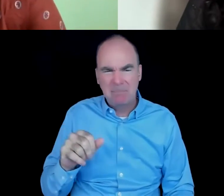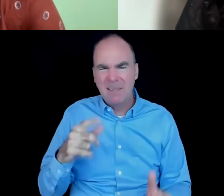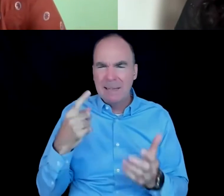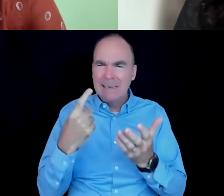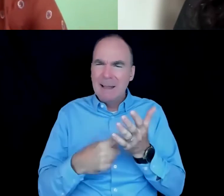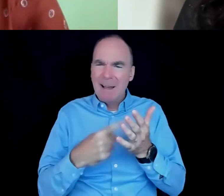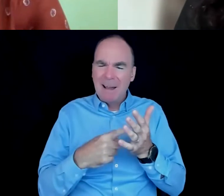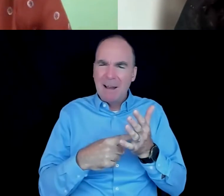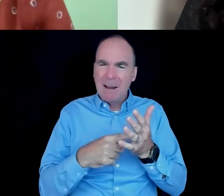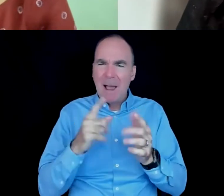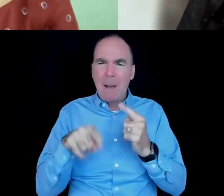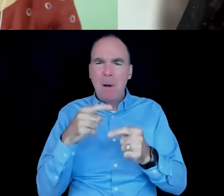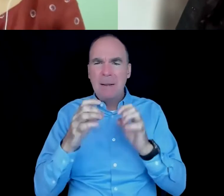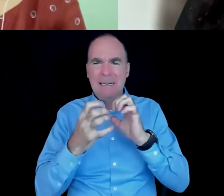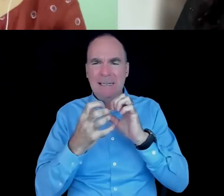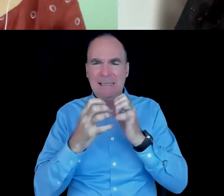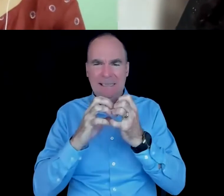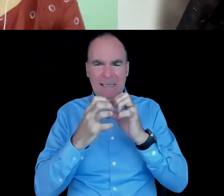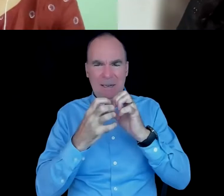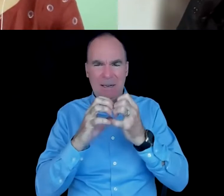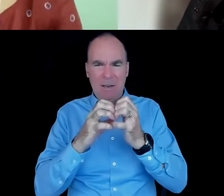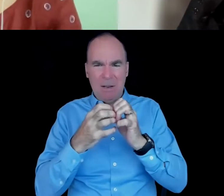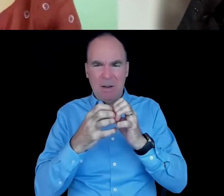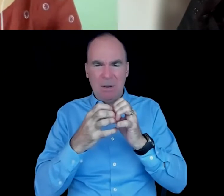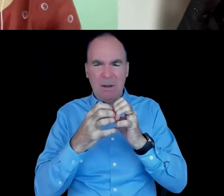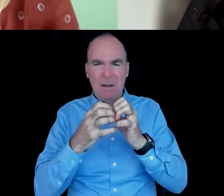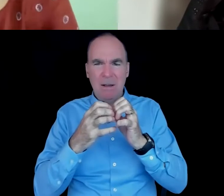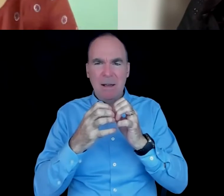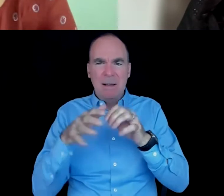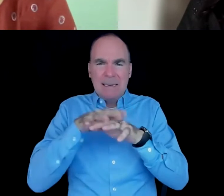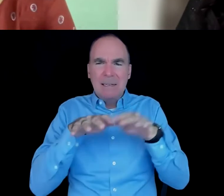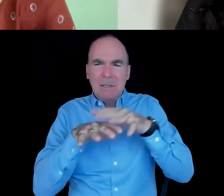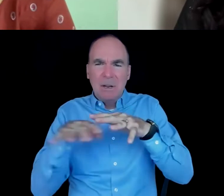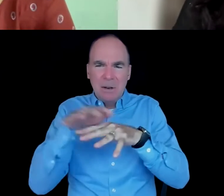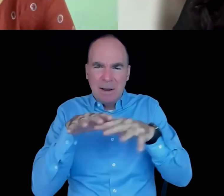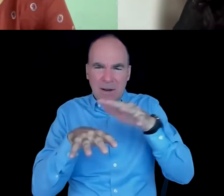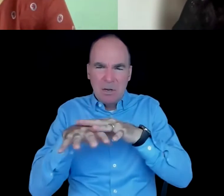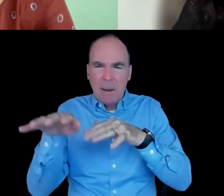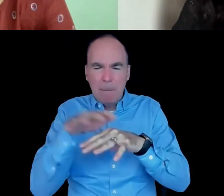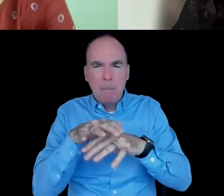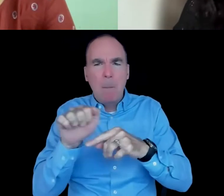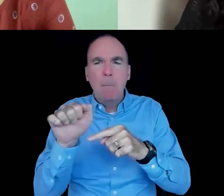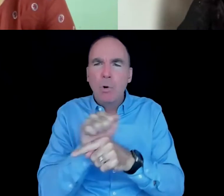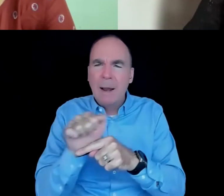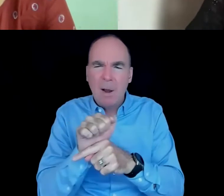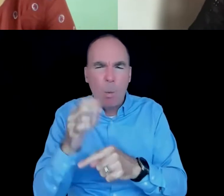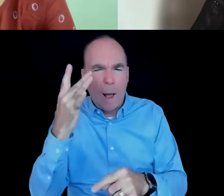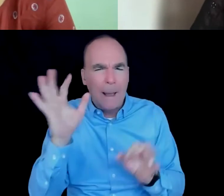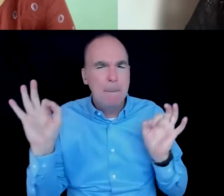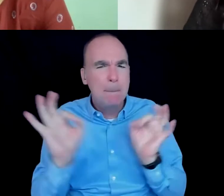approach to dialogue? What does that look like in practice, and why is it important? Thanks,